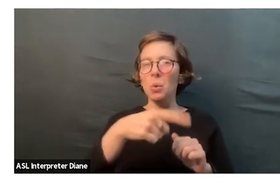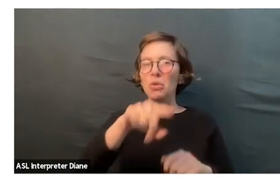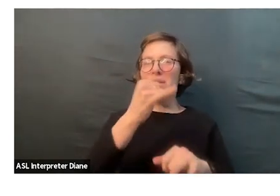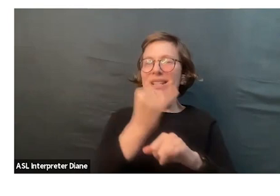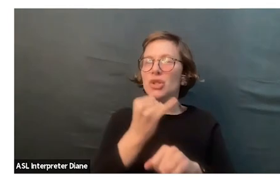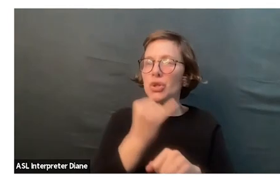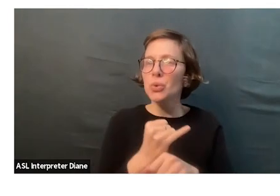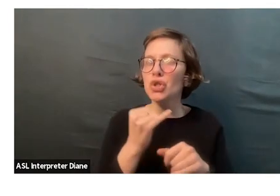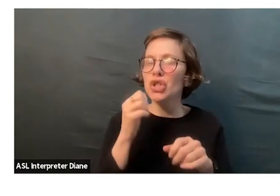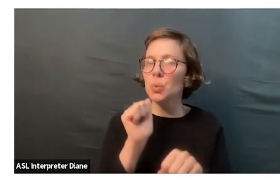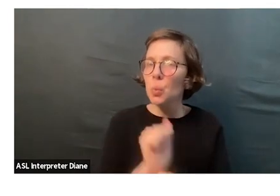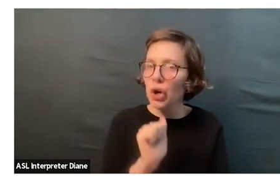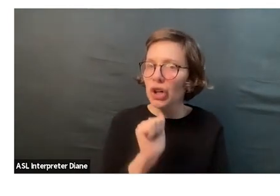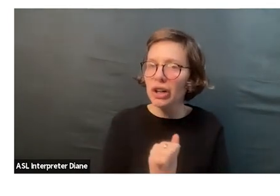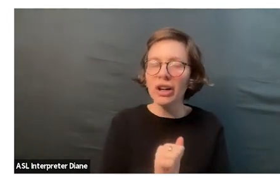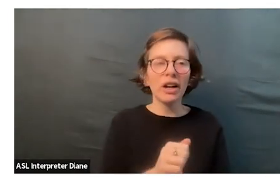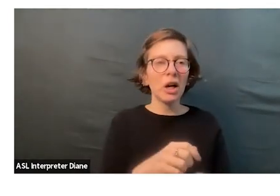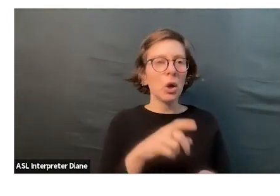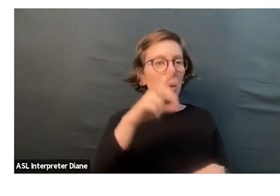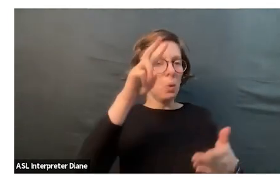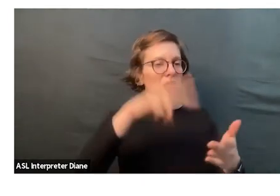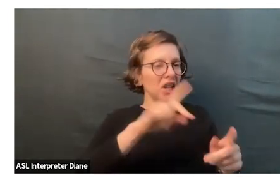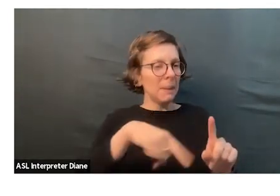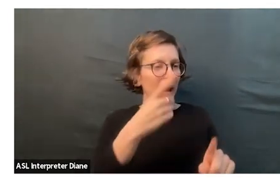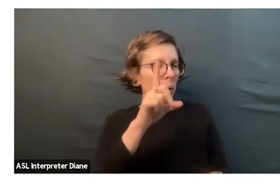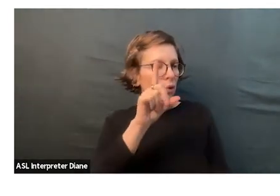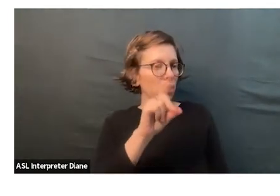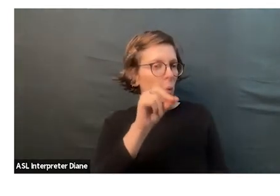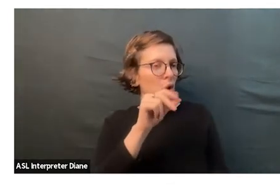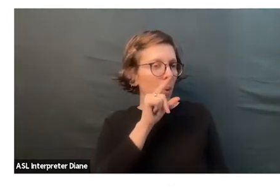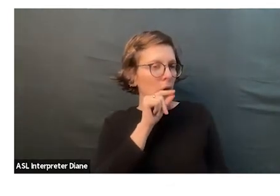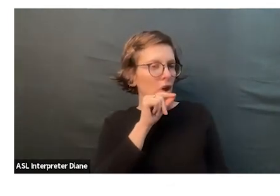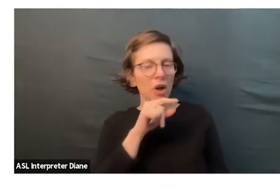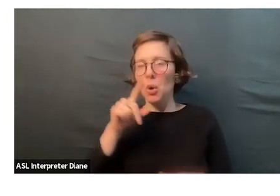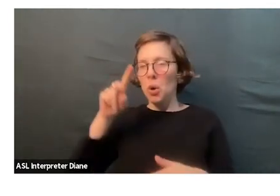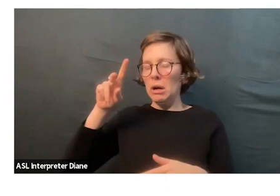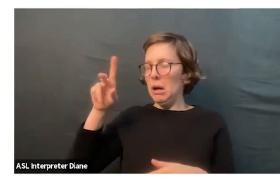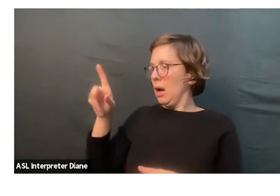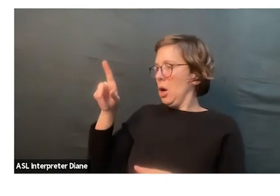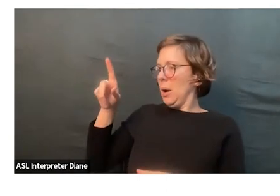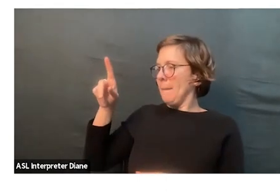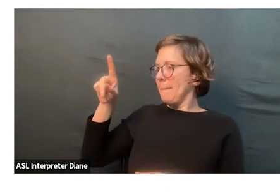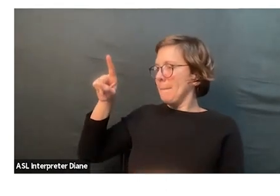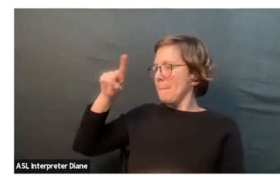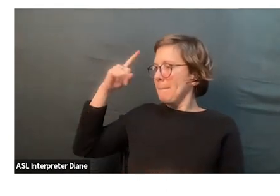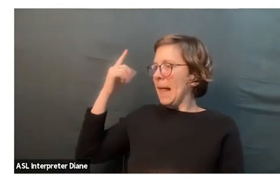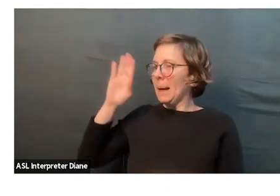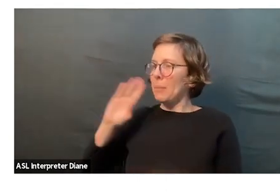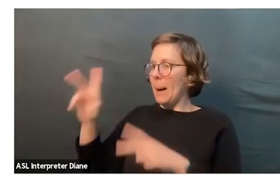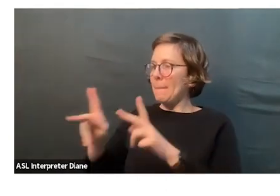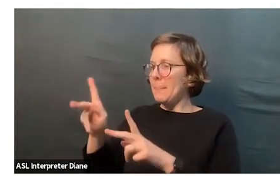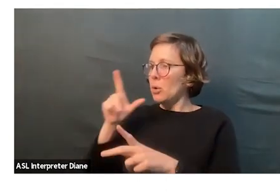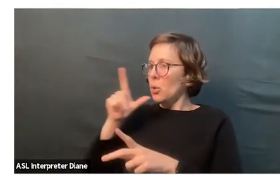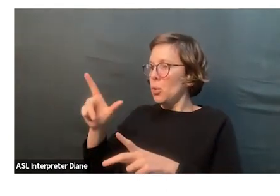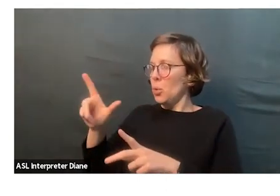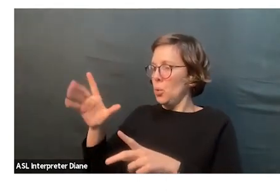very Darwinian approach to life. And then there's the other aspect to it, and I'll end on this, is the idea that if we repatriate,